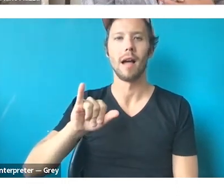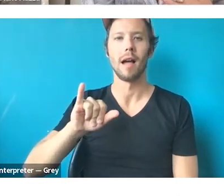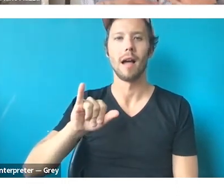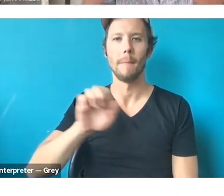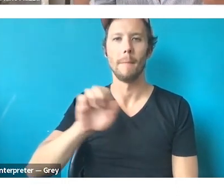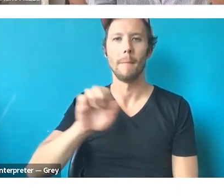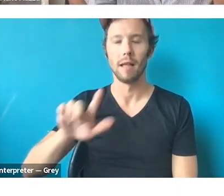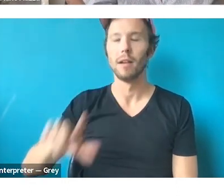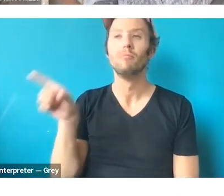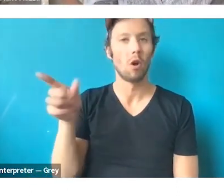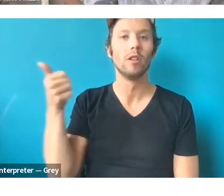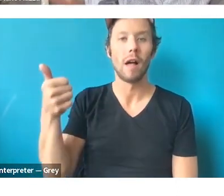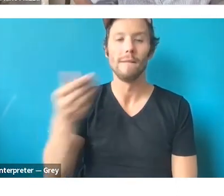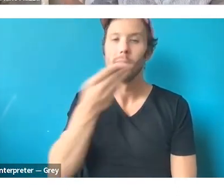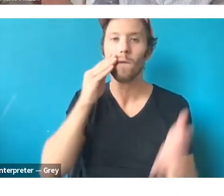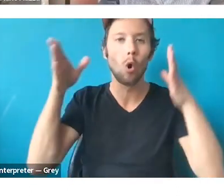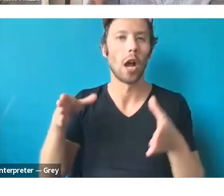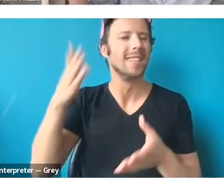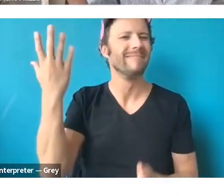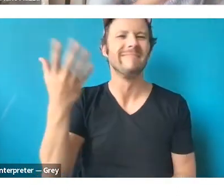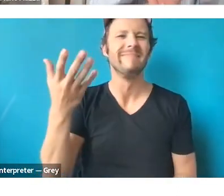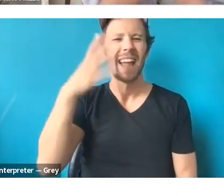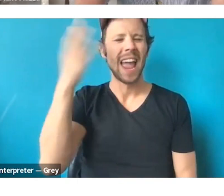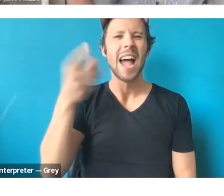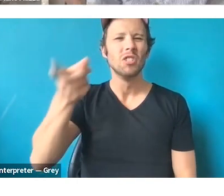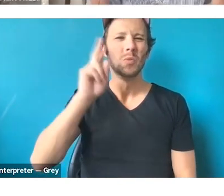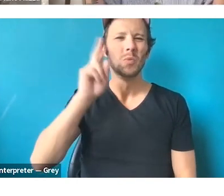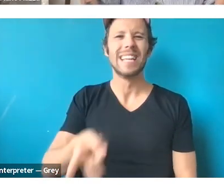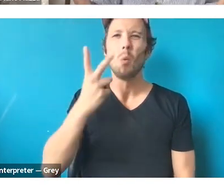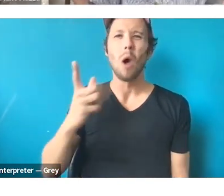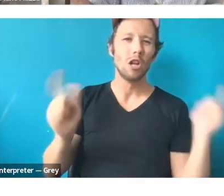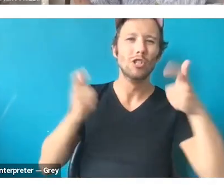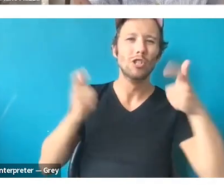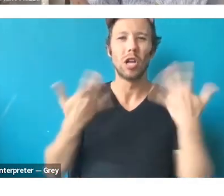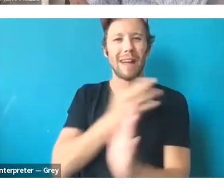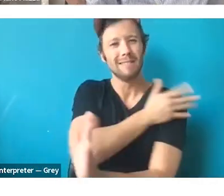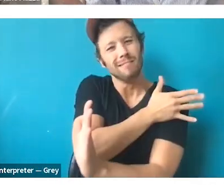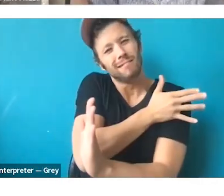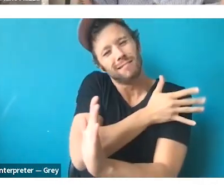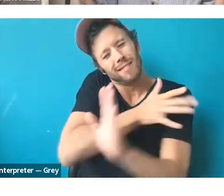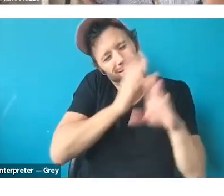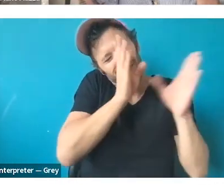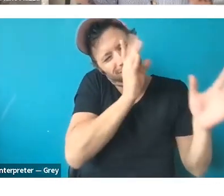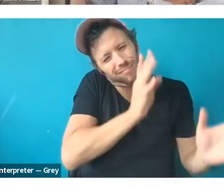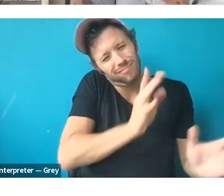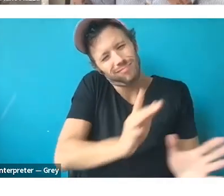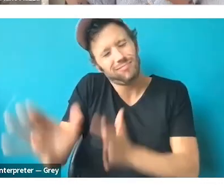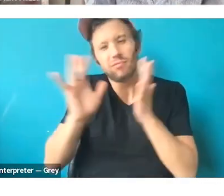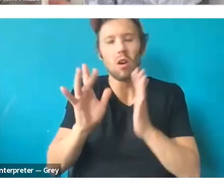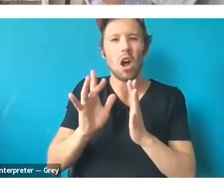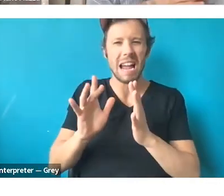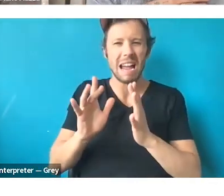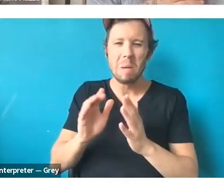that basically, like, after a massive industry event, which is one day, sometimes hundreds of thousands of dollars, the flowers would